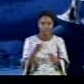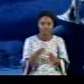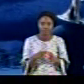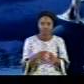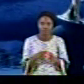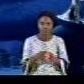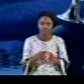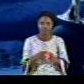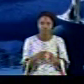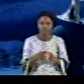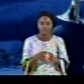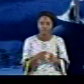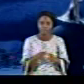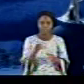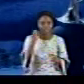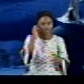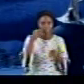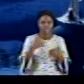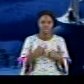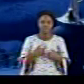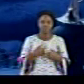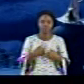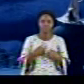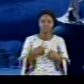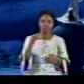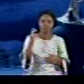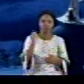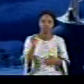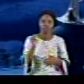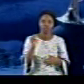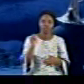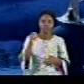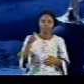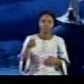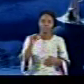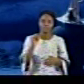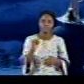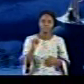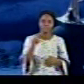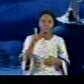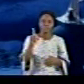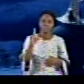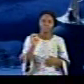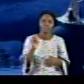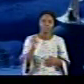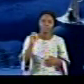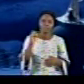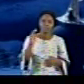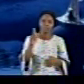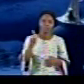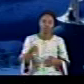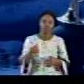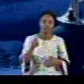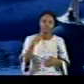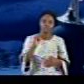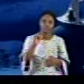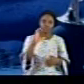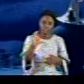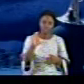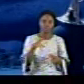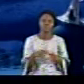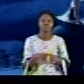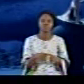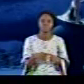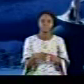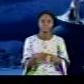He has been an epileptic patient, and even right here, he had the episode of